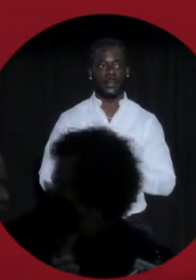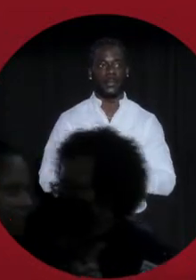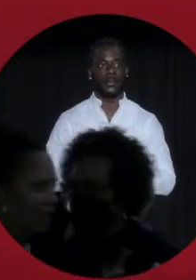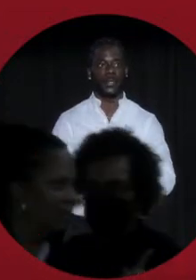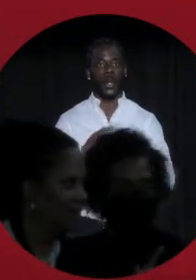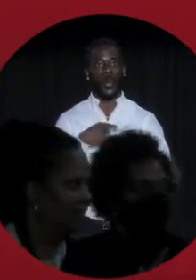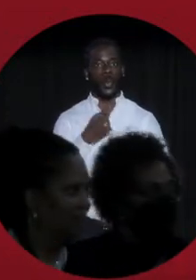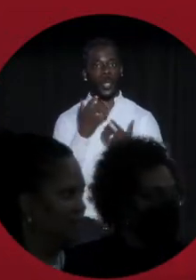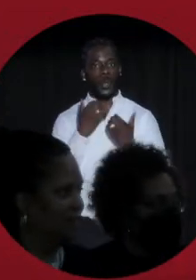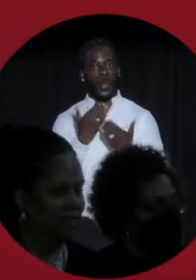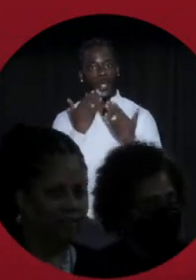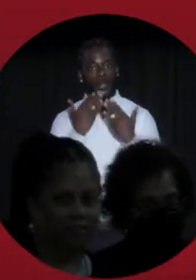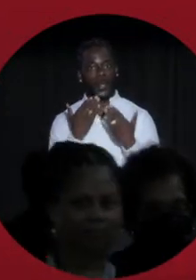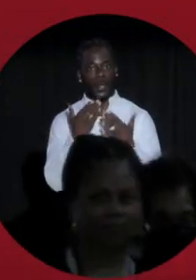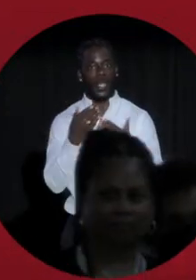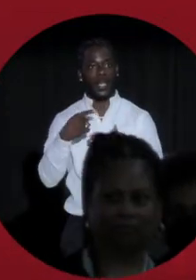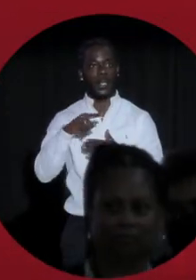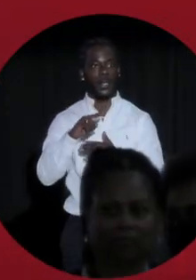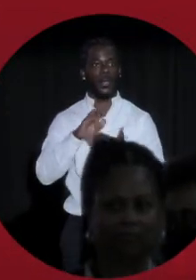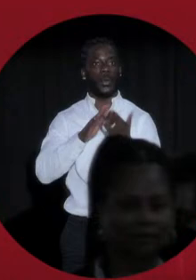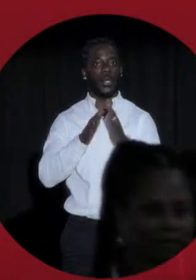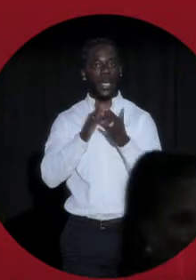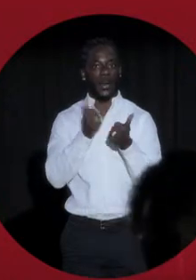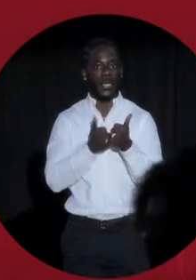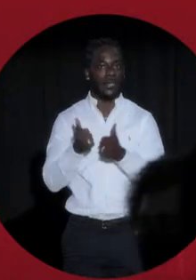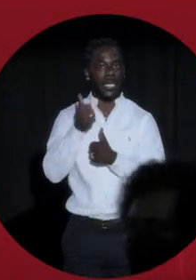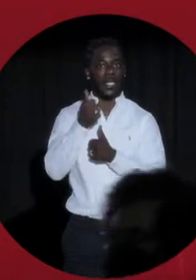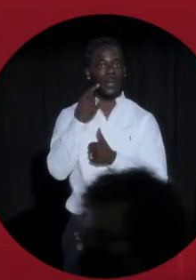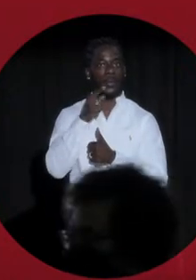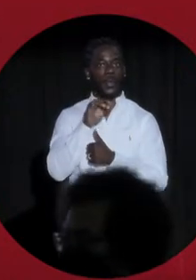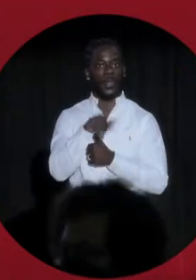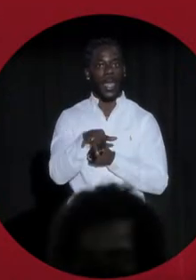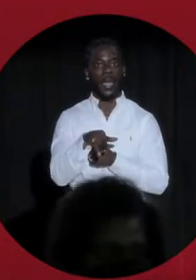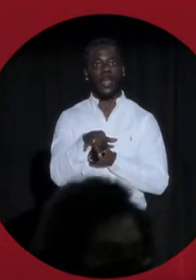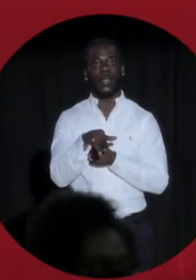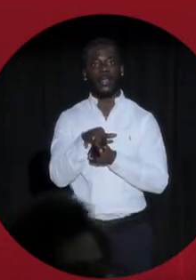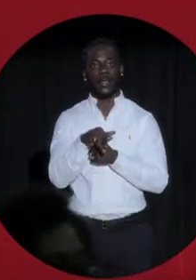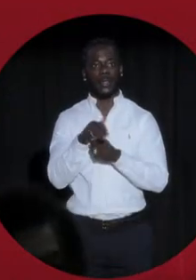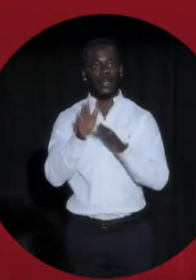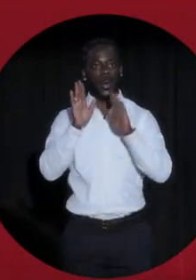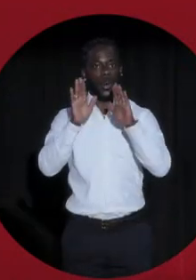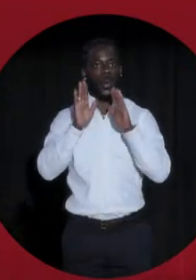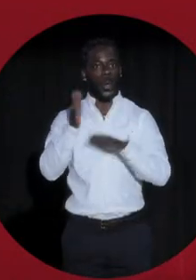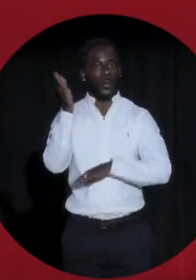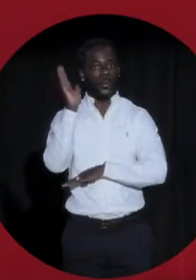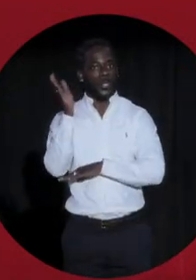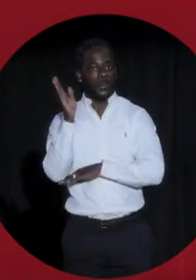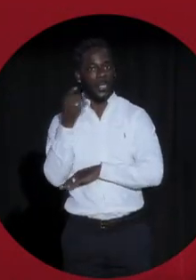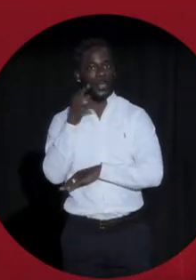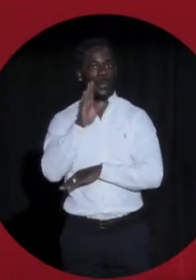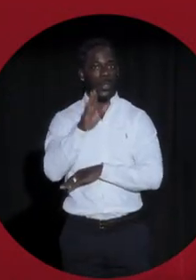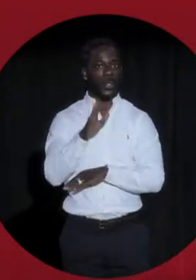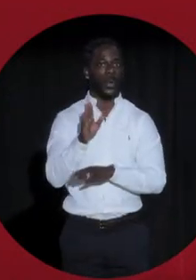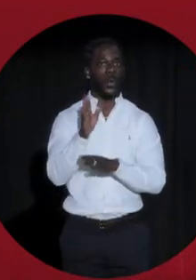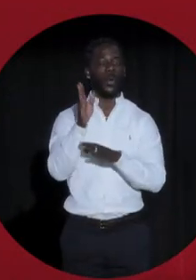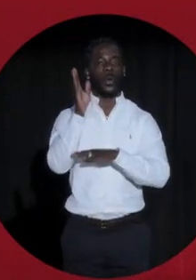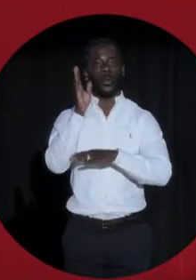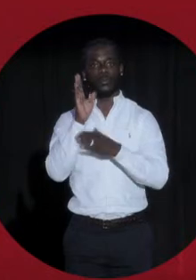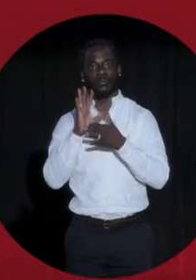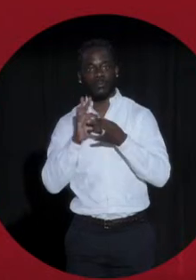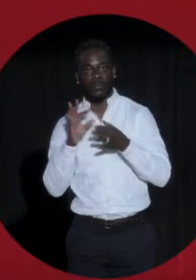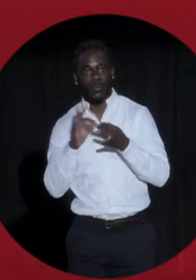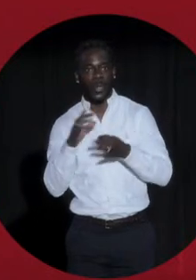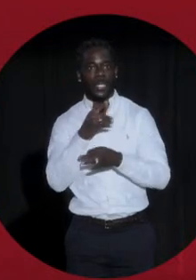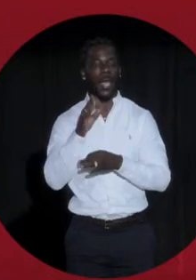want to thank you, County Executive, for that riveting speech, for those remarks, and for your